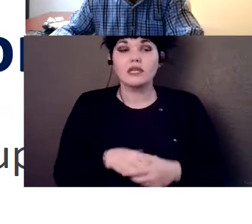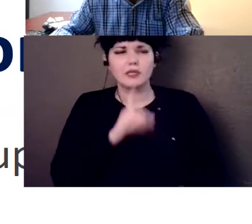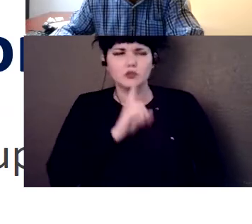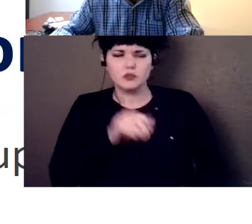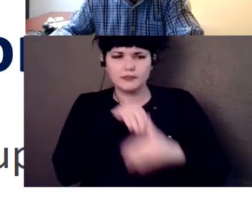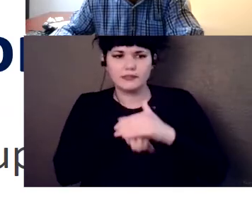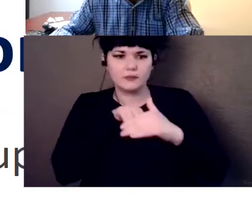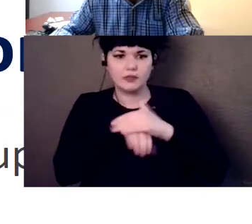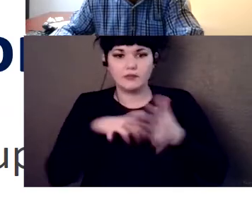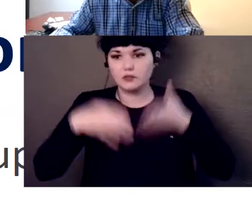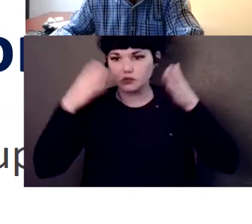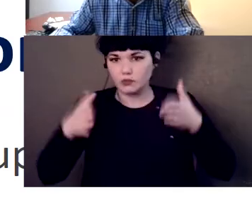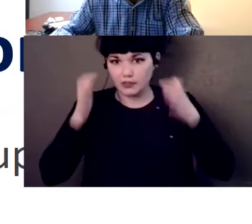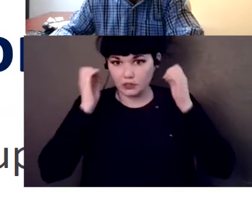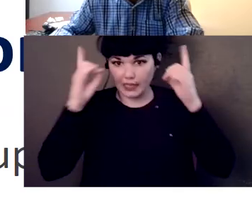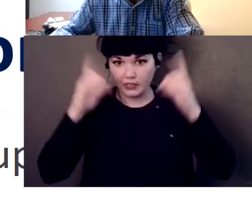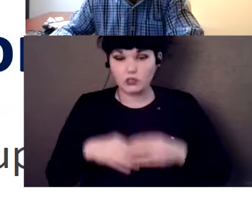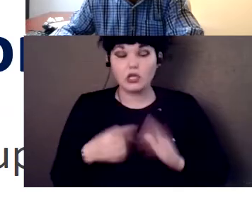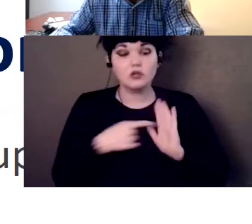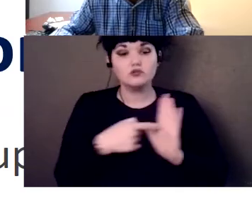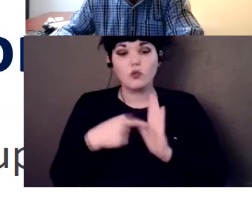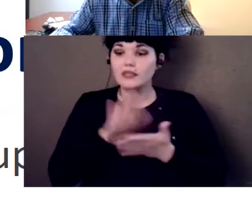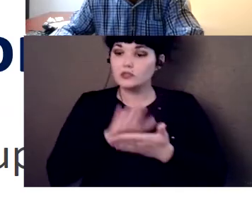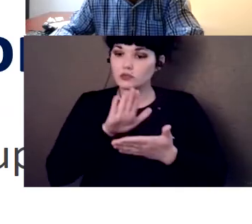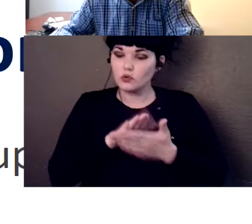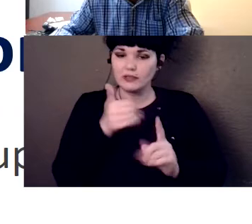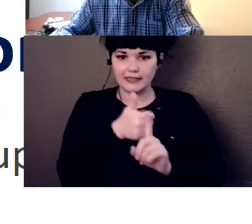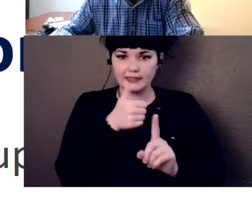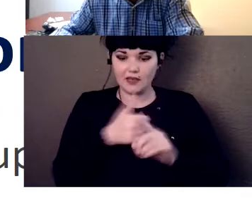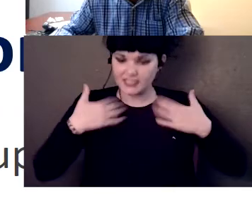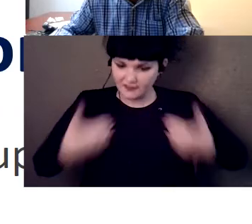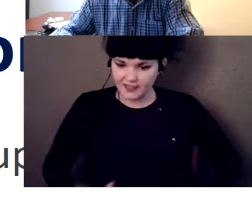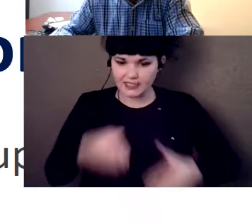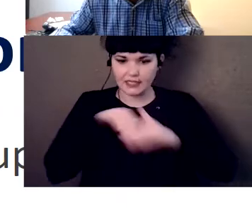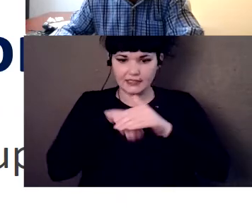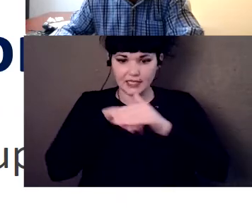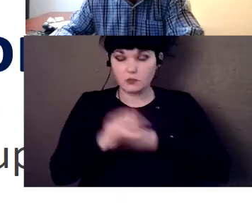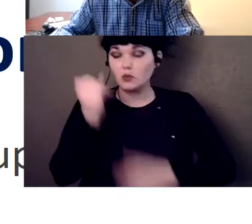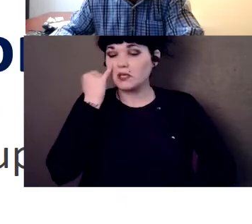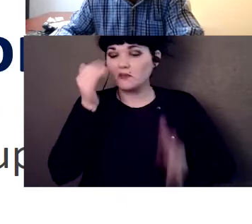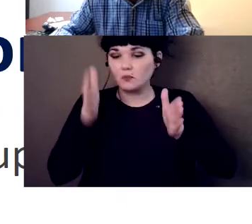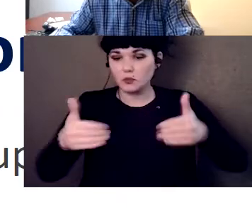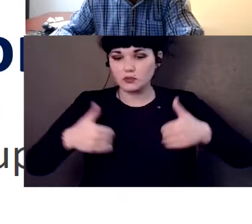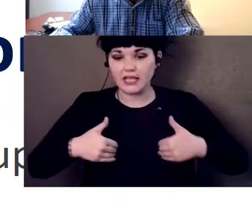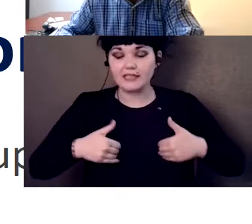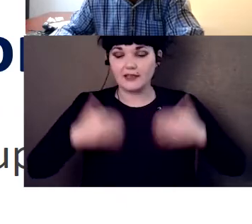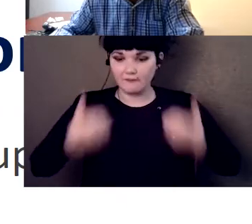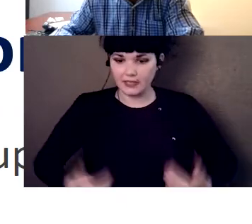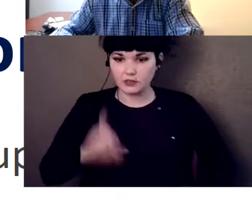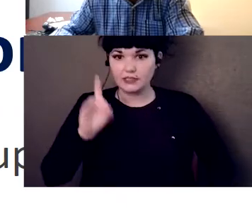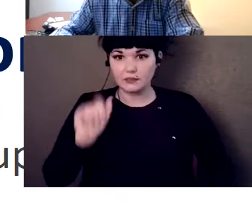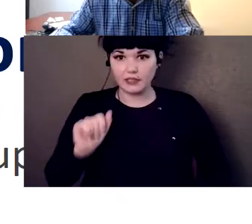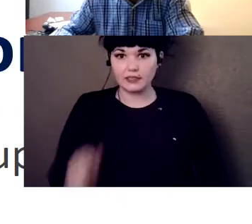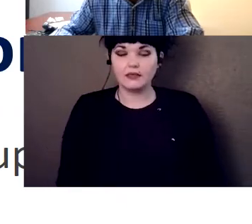education, that can mean ensuring that the school itself is physically accessible to a student that has a physical disability, or ensuring receiving